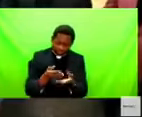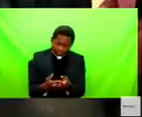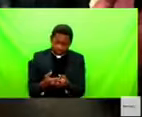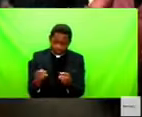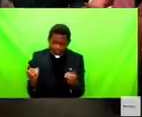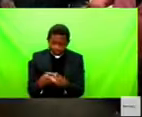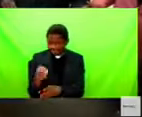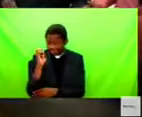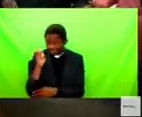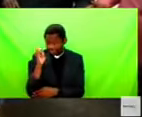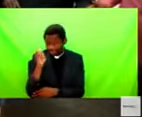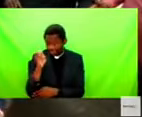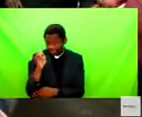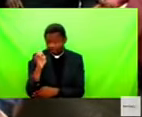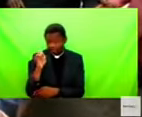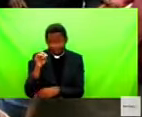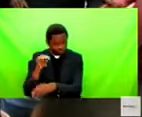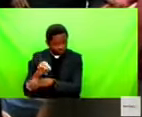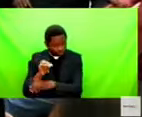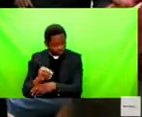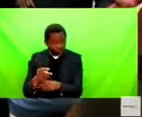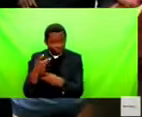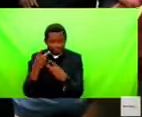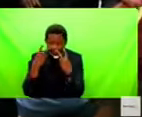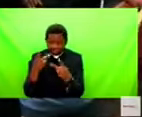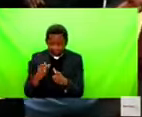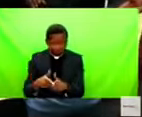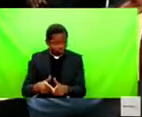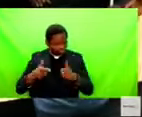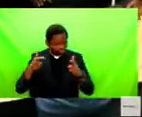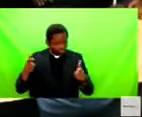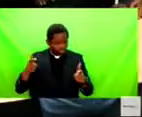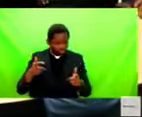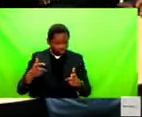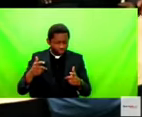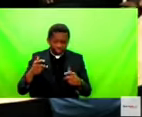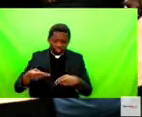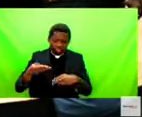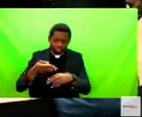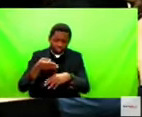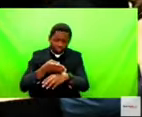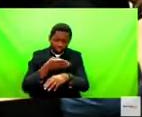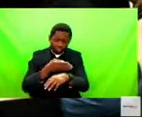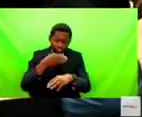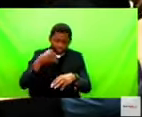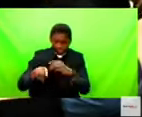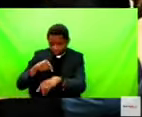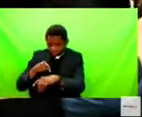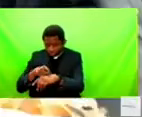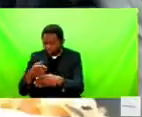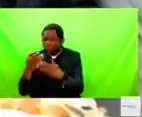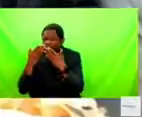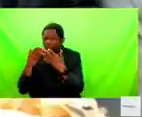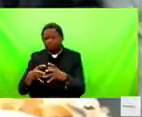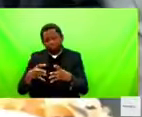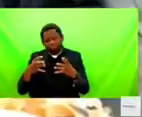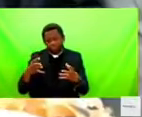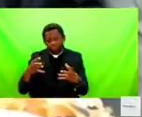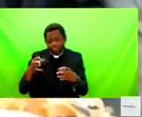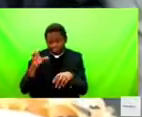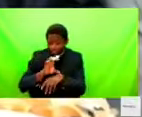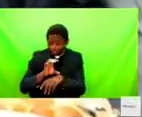asempaken enhunu kanko ono nso breso yede wasi pi ewie wasori